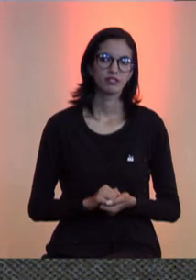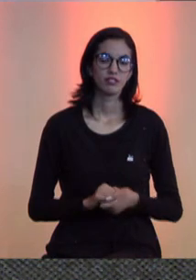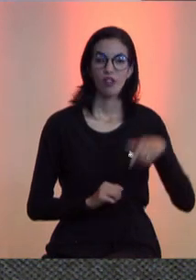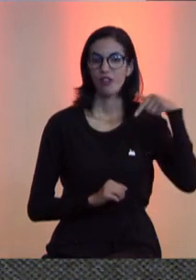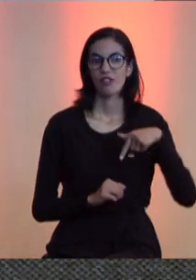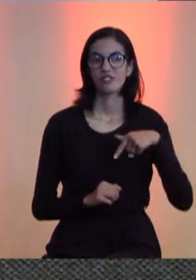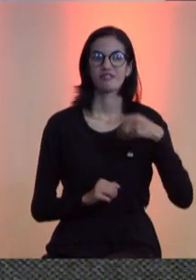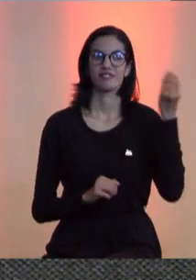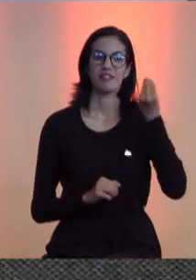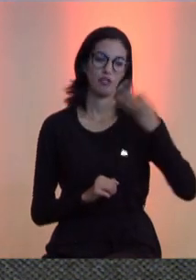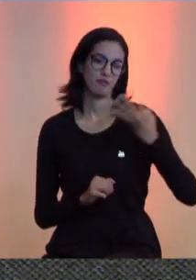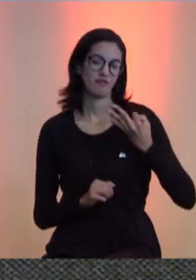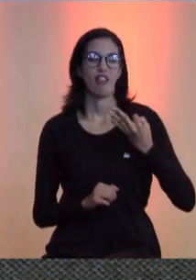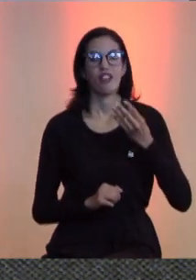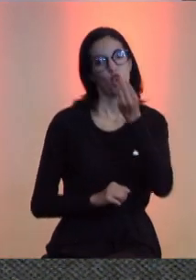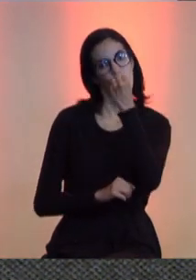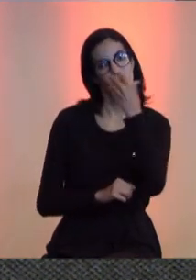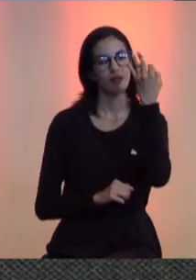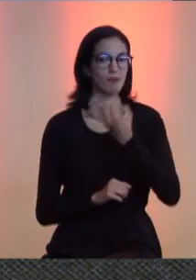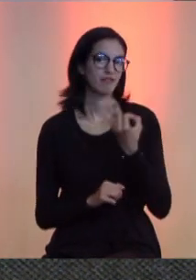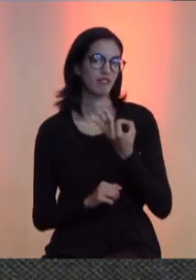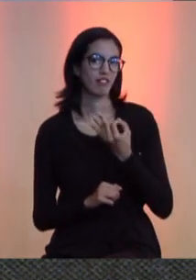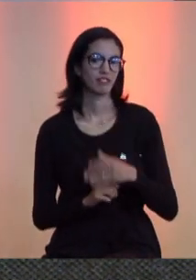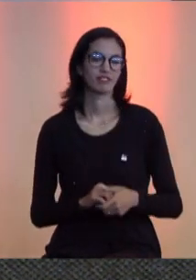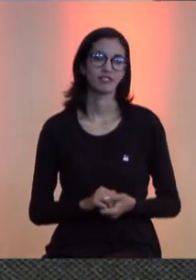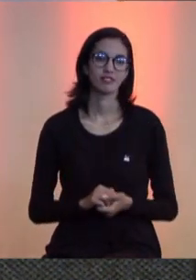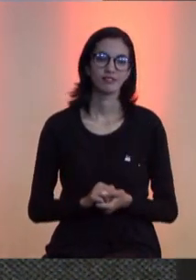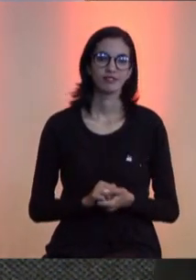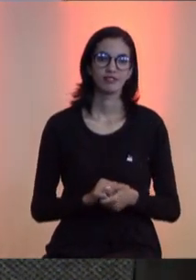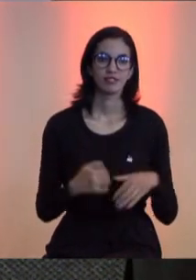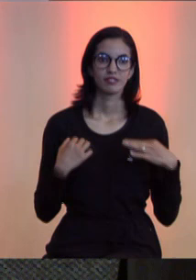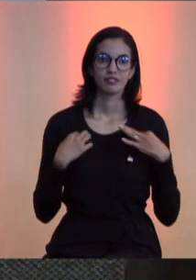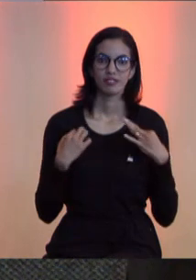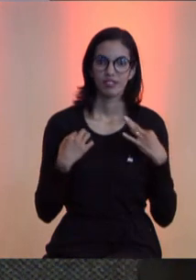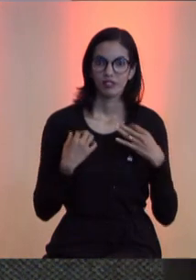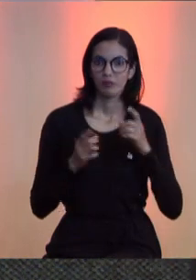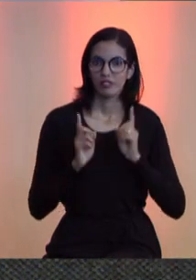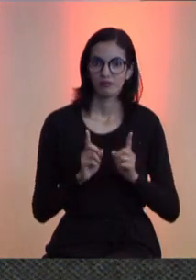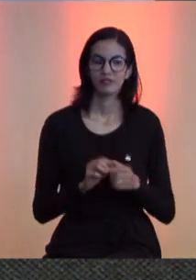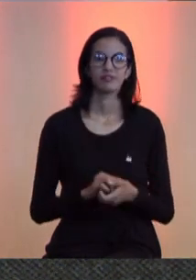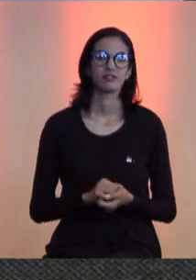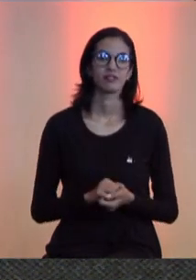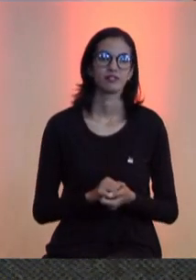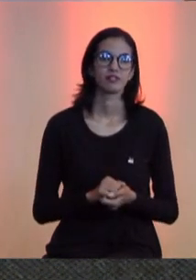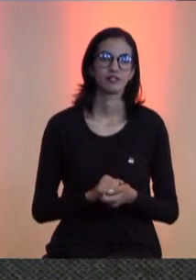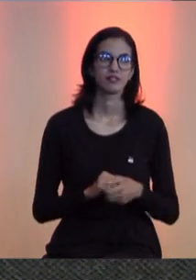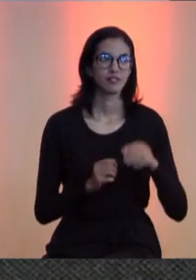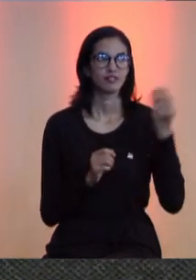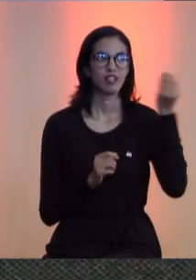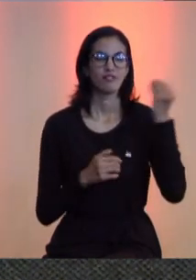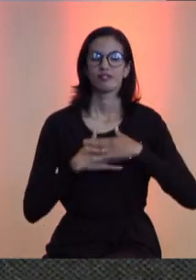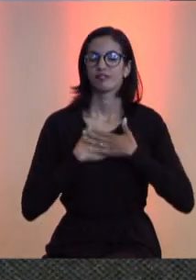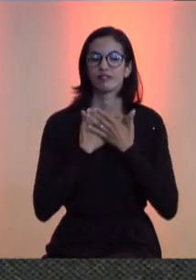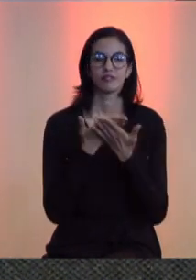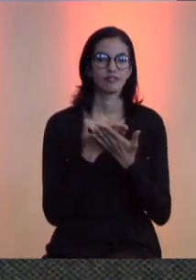especial. We even smell good. Hasta tenemos buen aroma. We love the Sabbath day. Amamos el sábado.